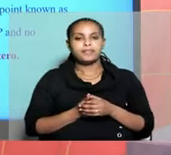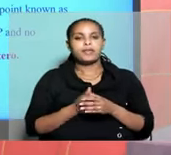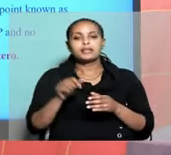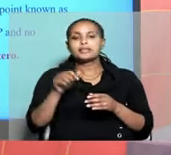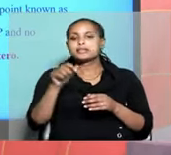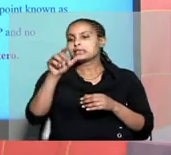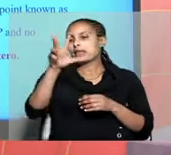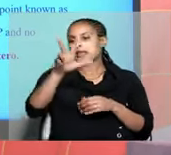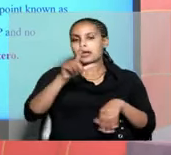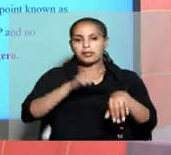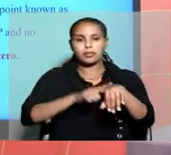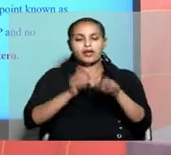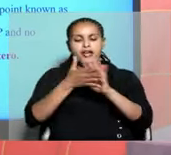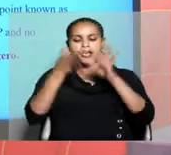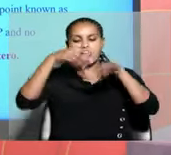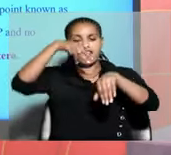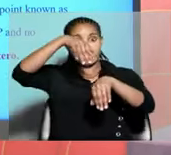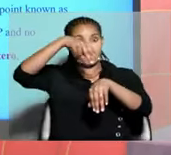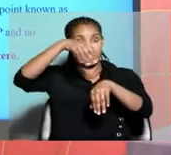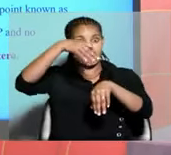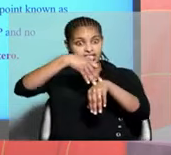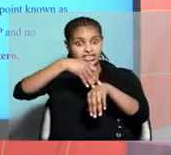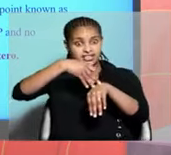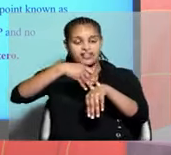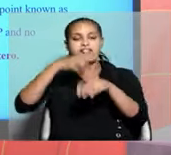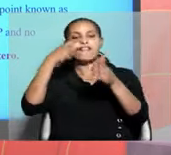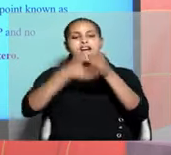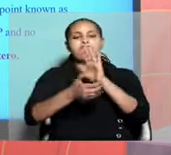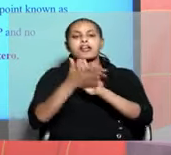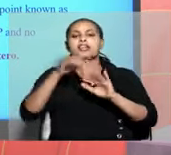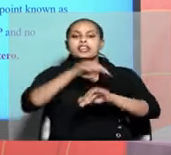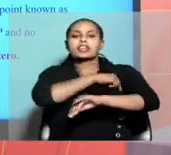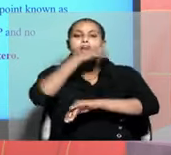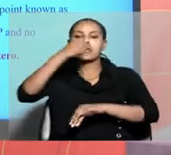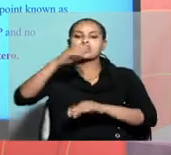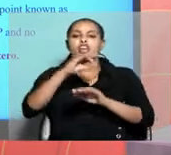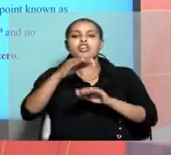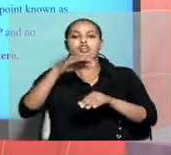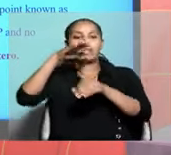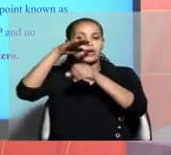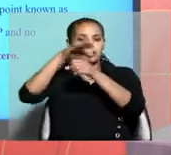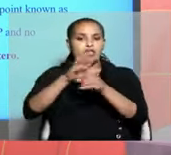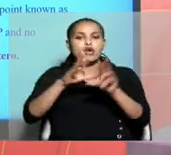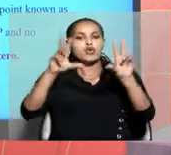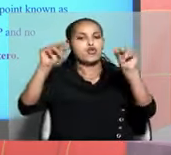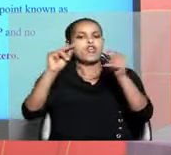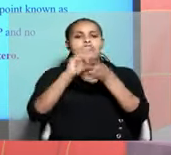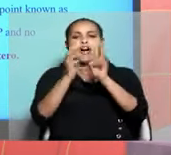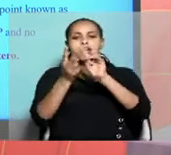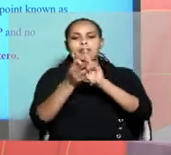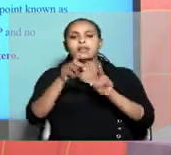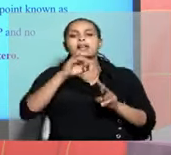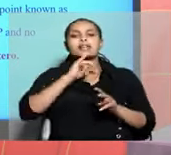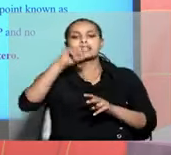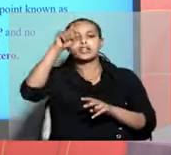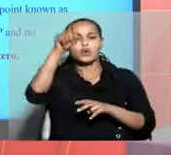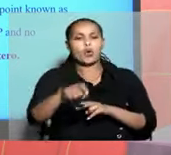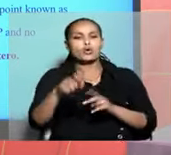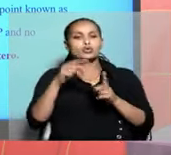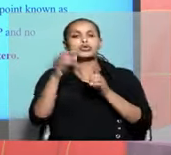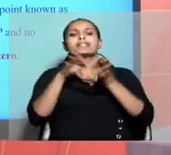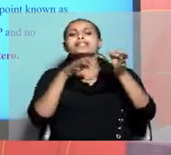The triple point has a fixed value of temperature and pressure. Therefore, no variable is required